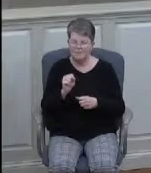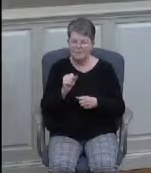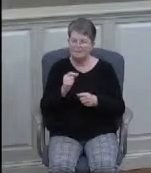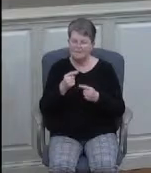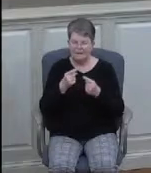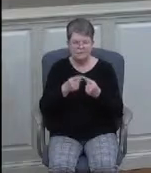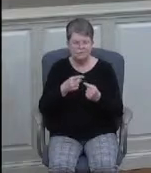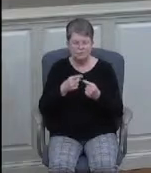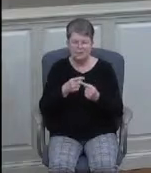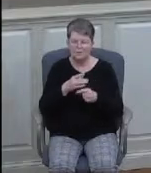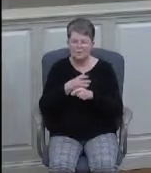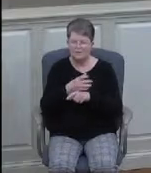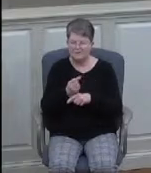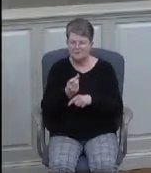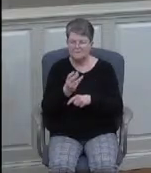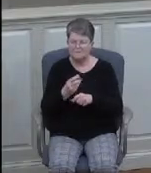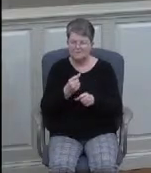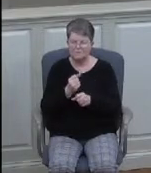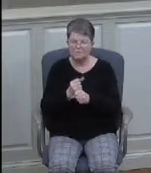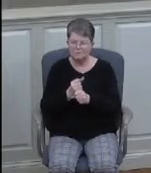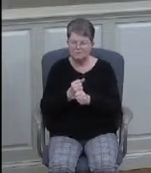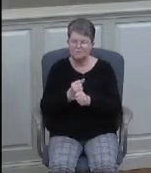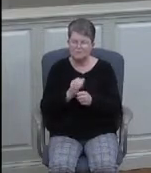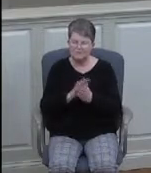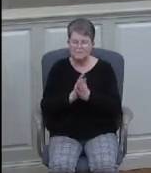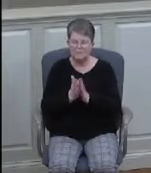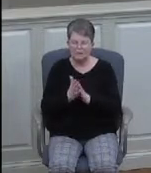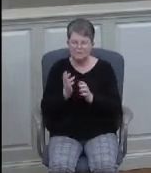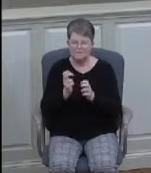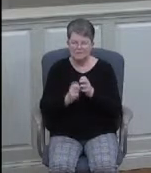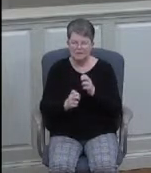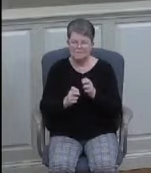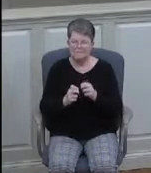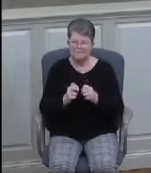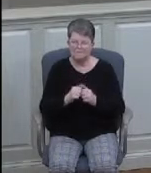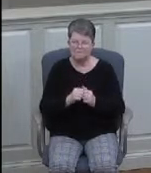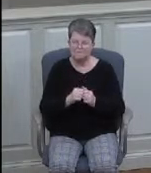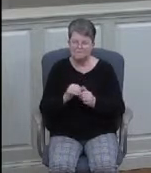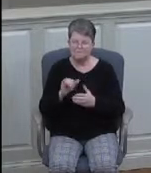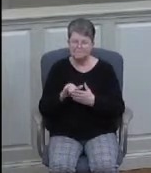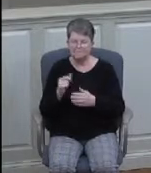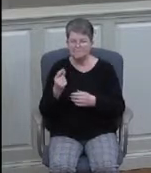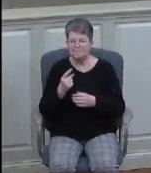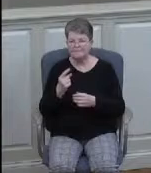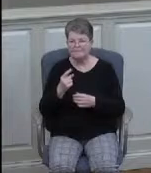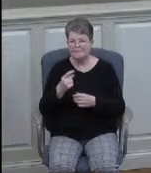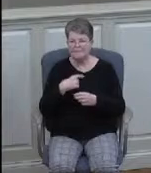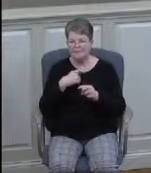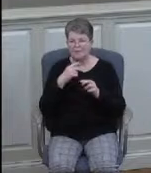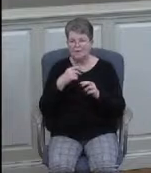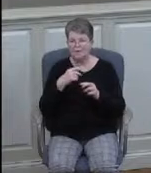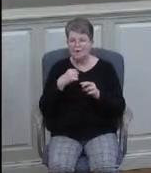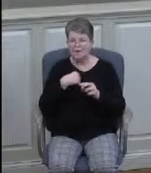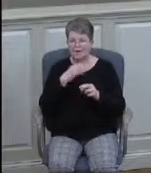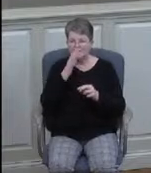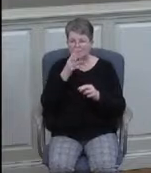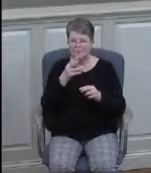struggle after a certain amount of years. It's tough. I think that's something that we would look at. Like, I'll have